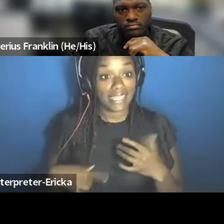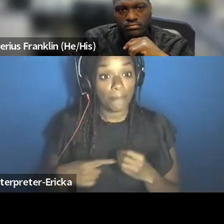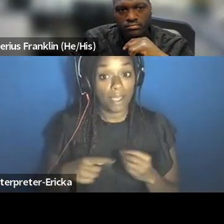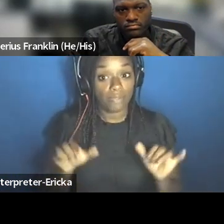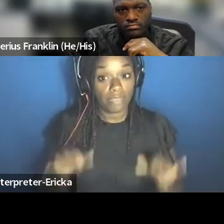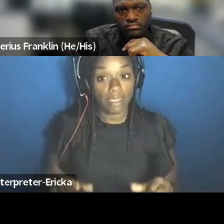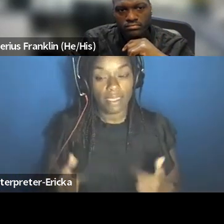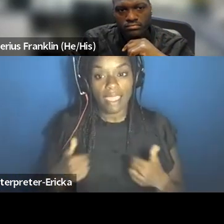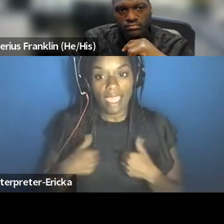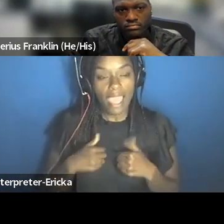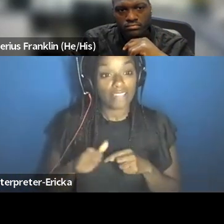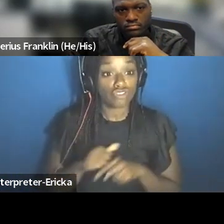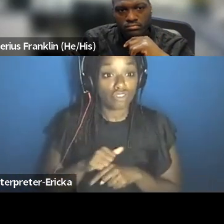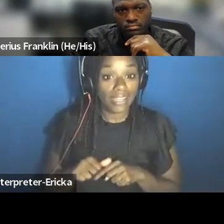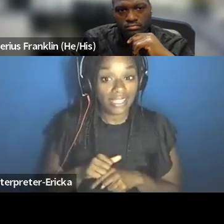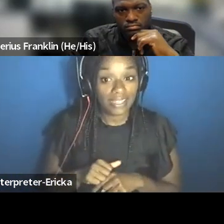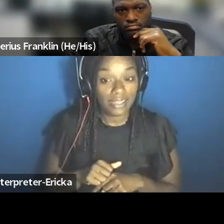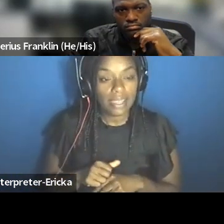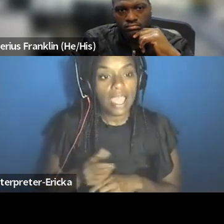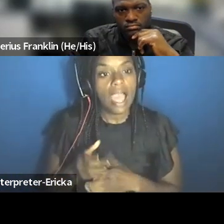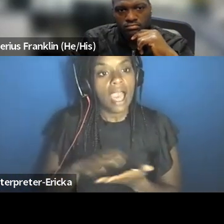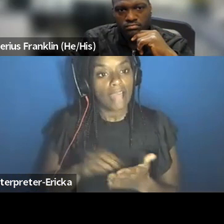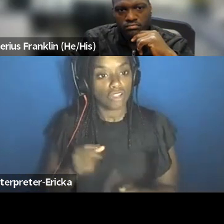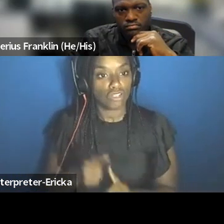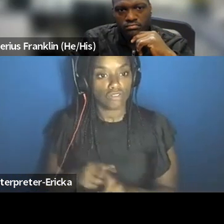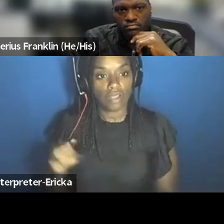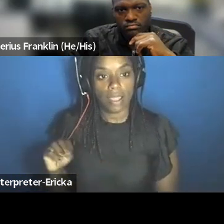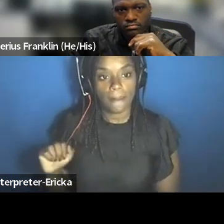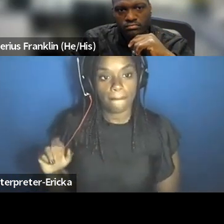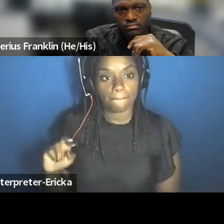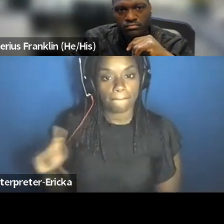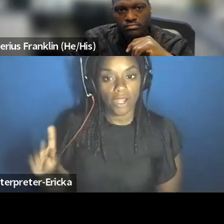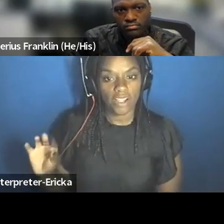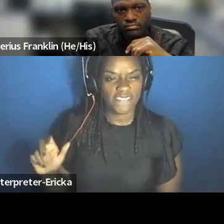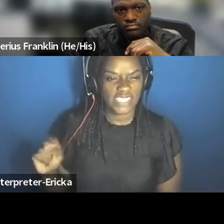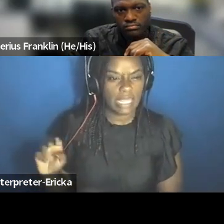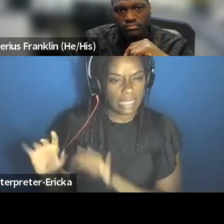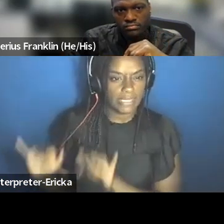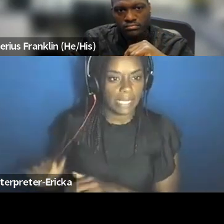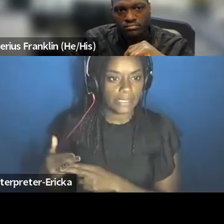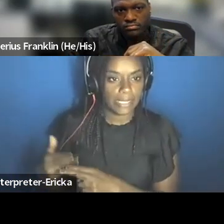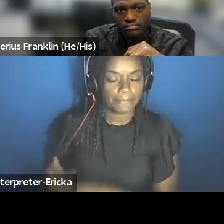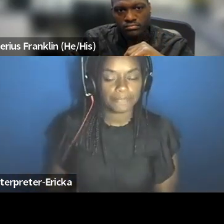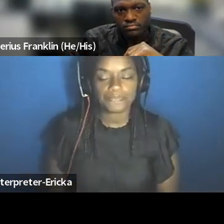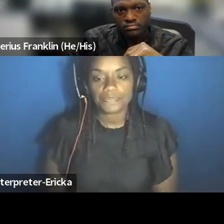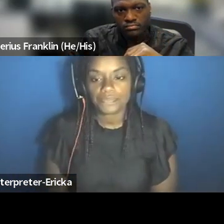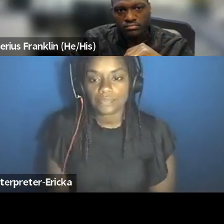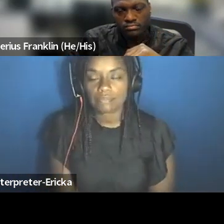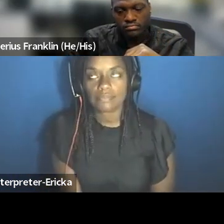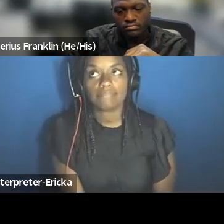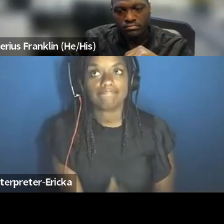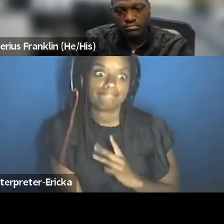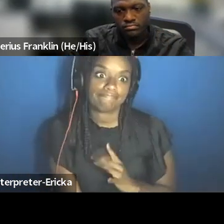I had a training, and this is who I learned from was Mark Fenton. And please, I'll put his name in the chat right now. He is the